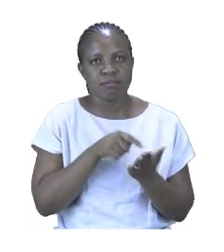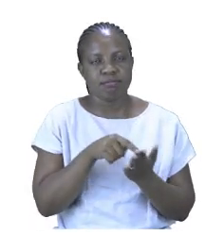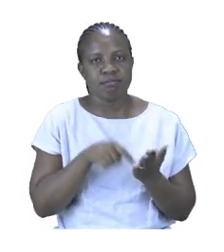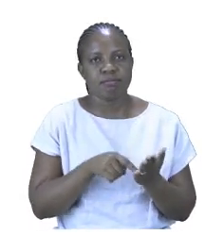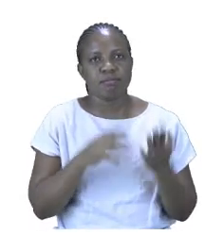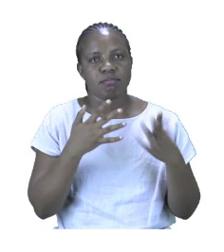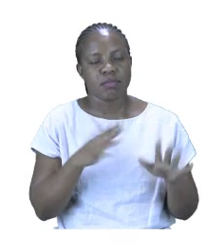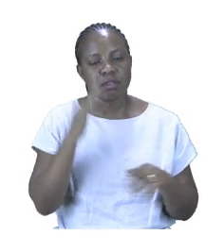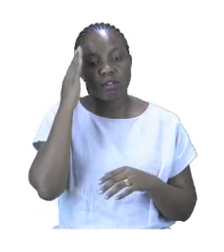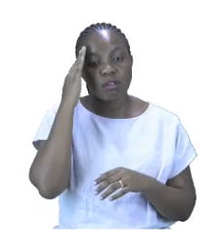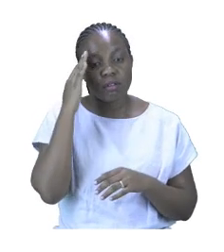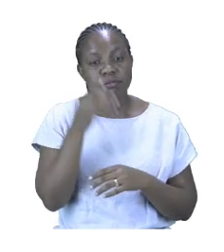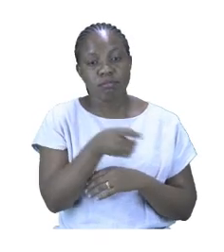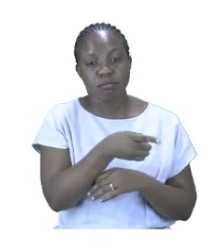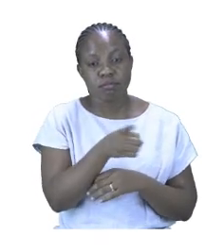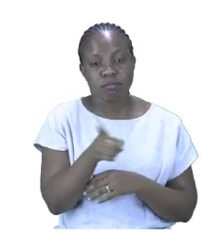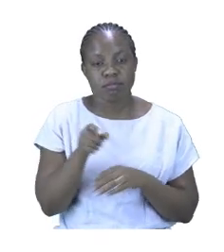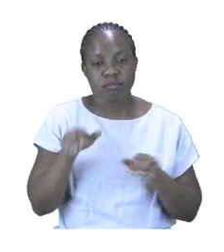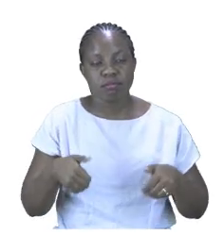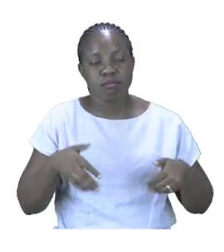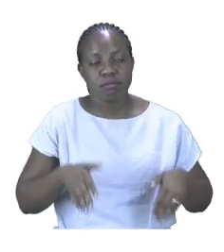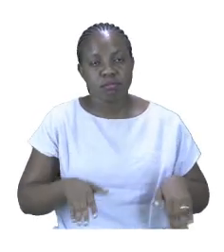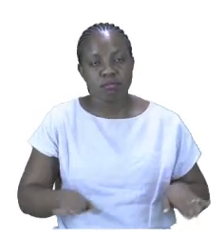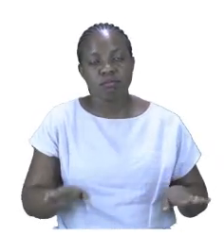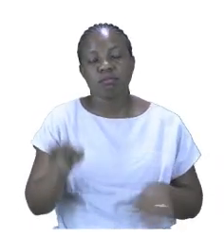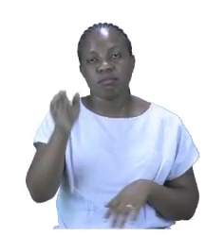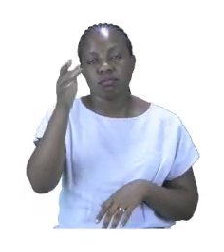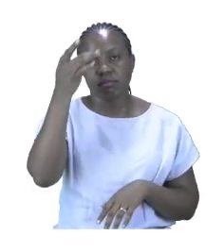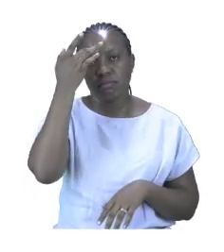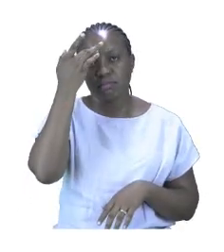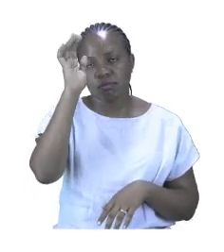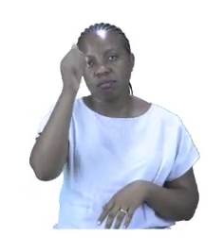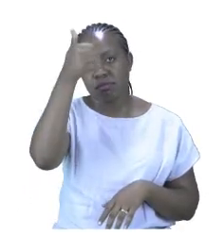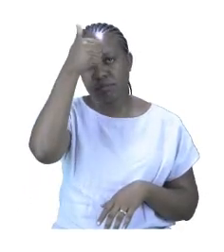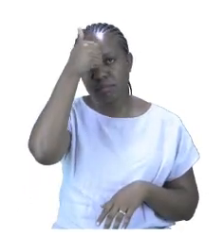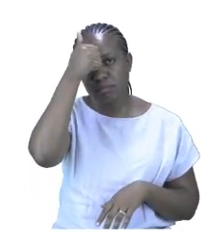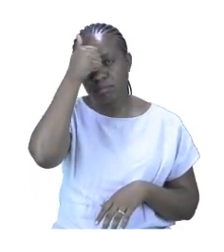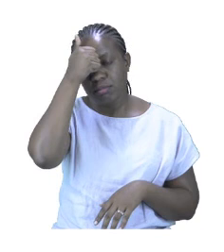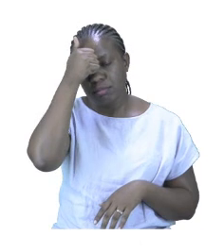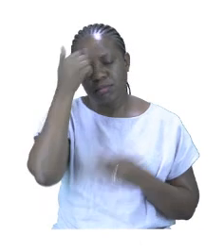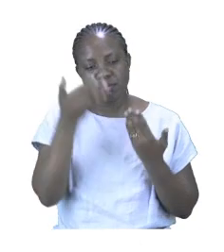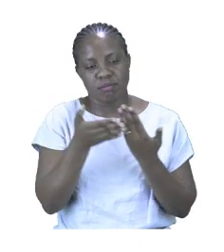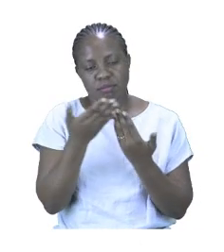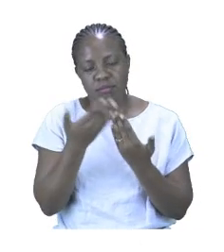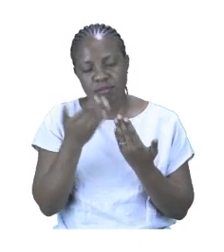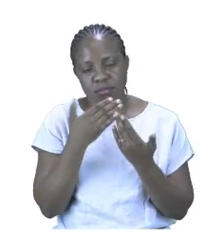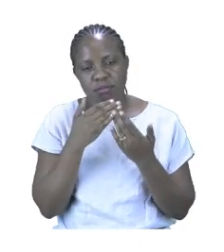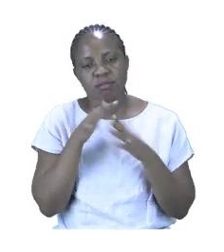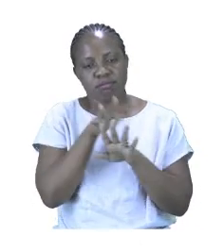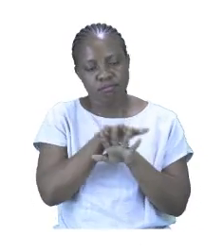boys and girls, so it's just simple addition. Take your time, make sure that you